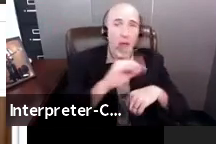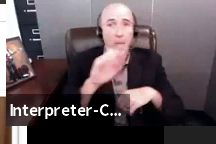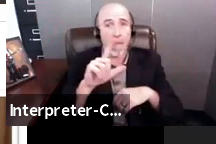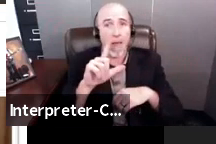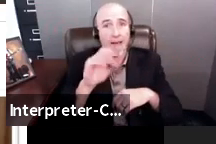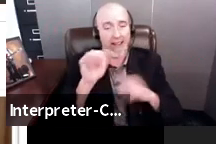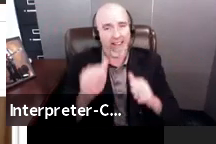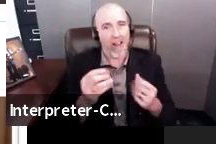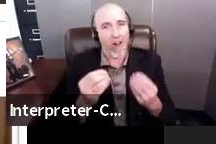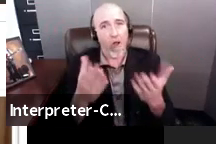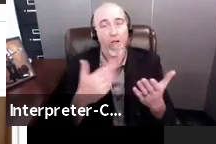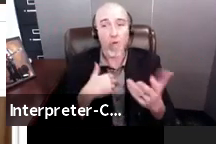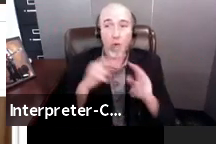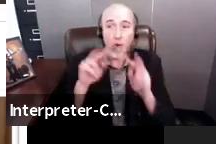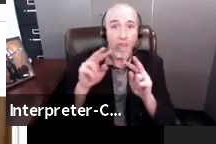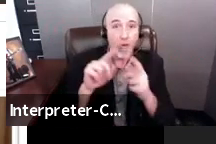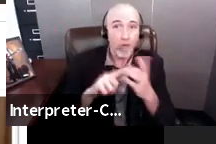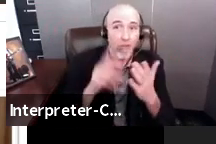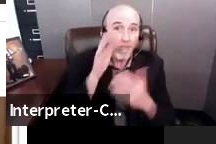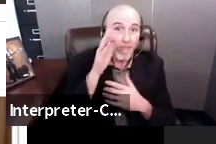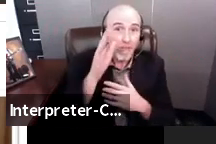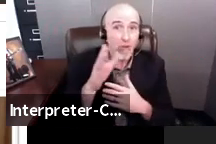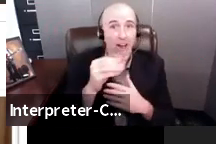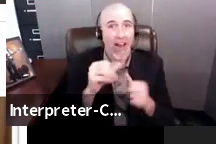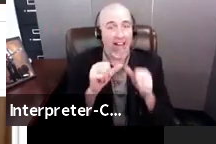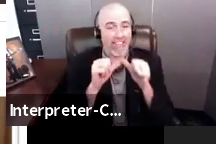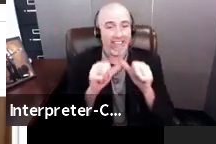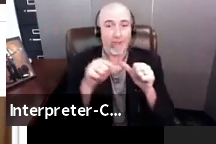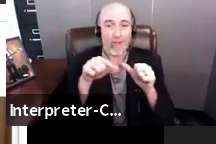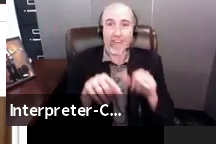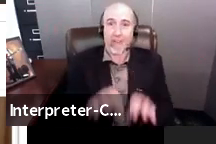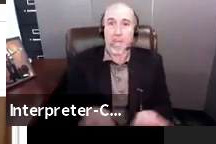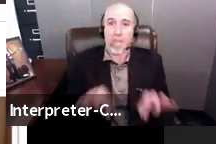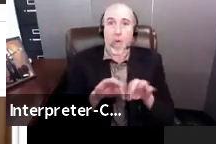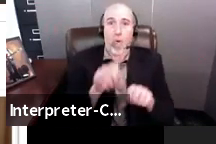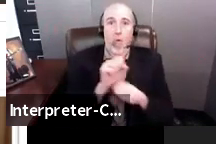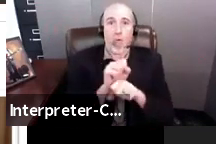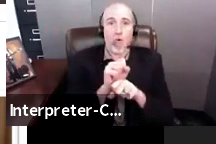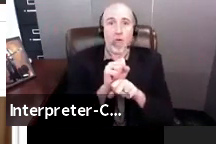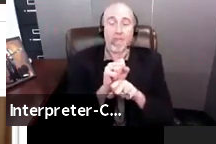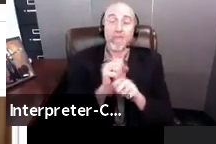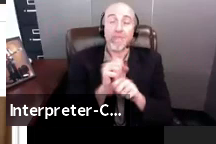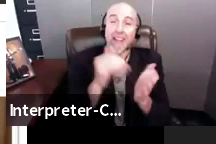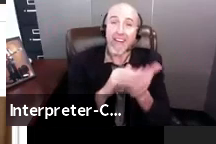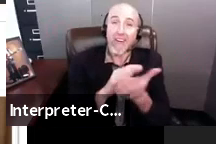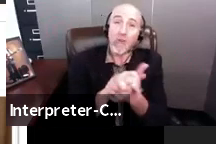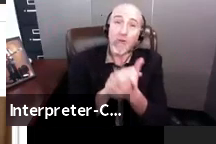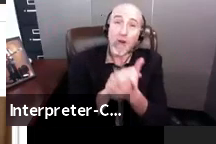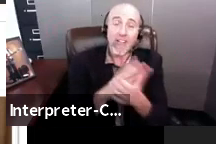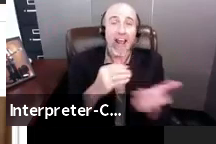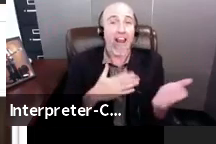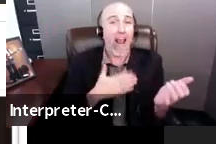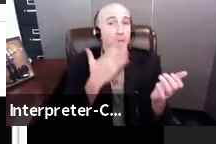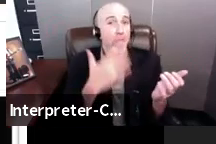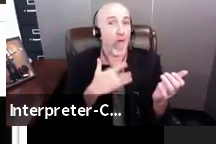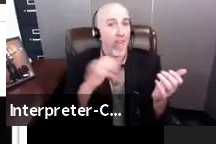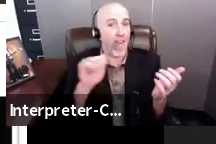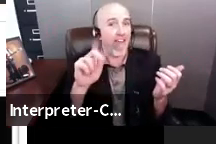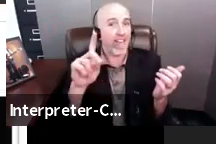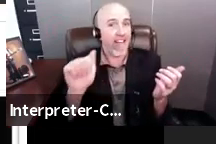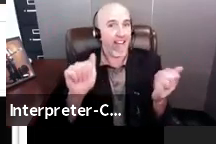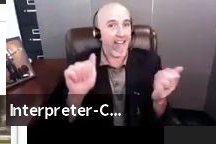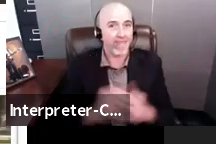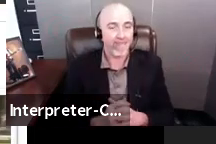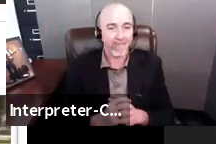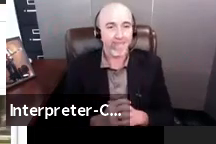forward to what the future brings along with continuing this important work. Again, congratulations and happy birthday, ADA. All